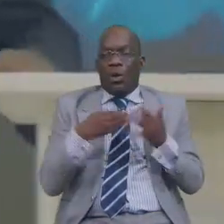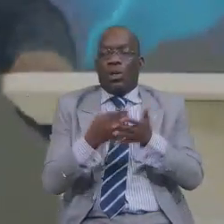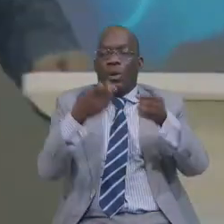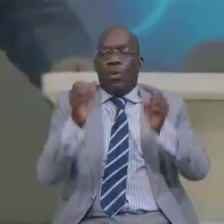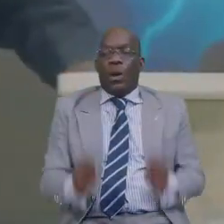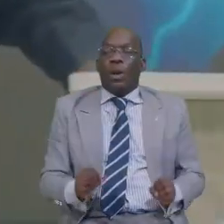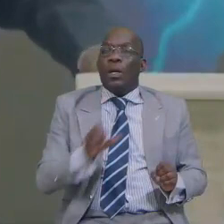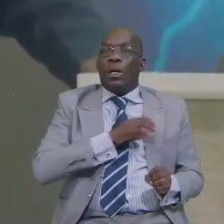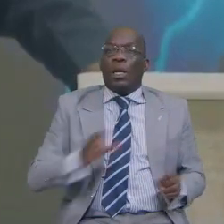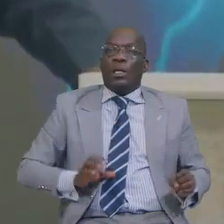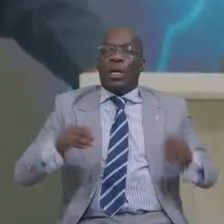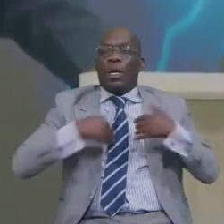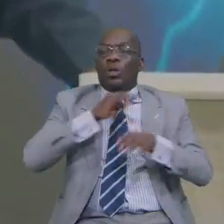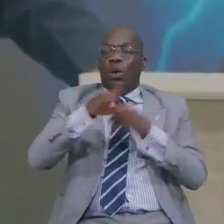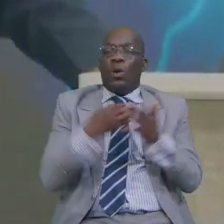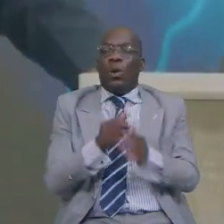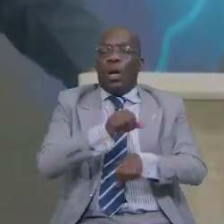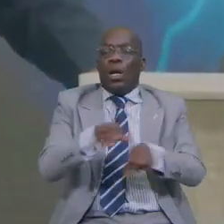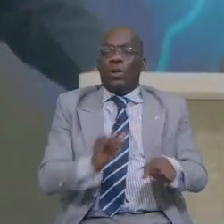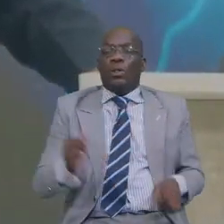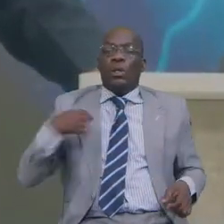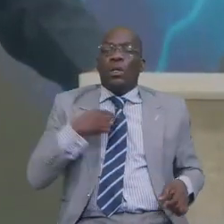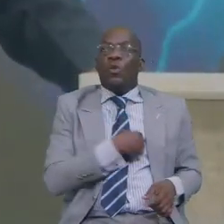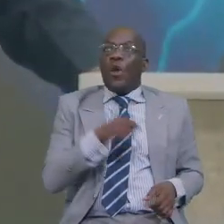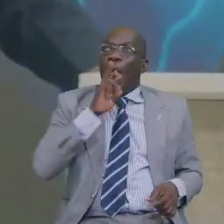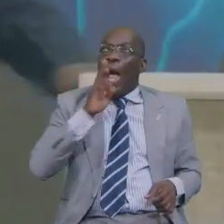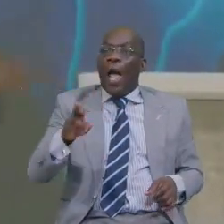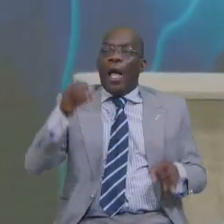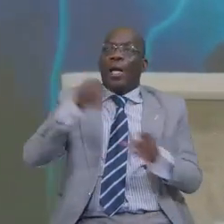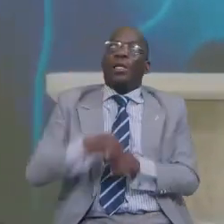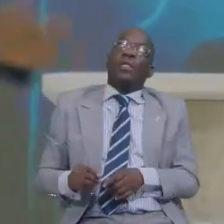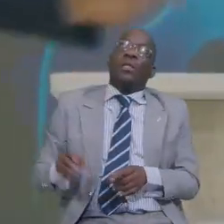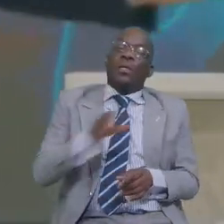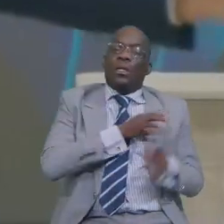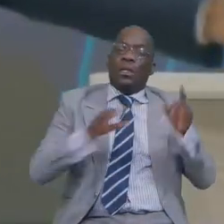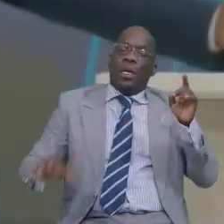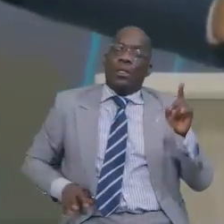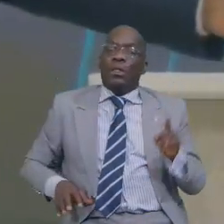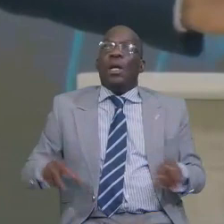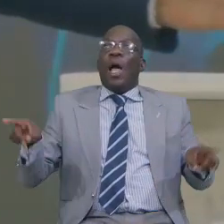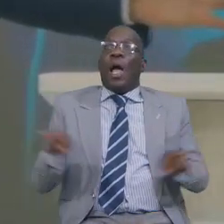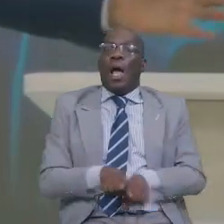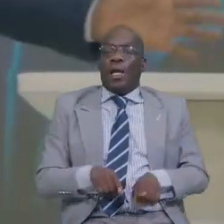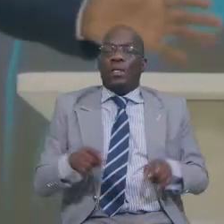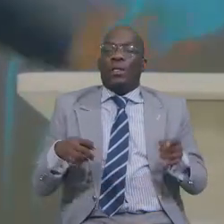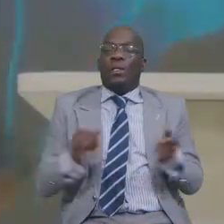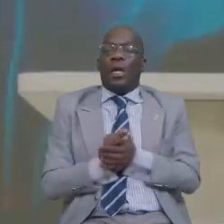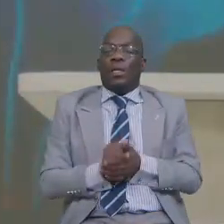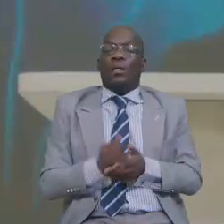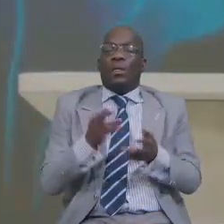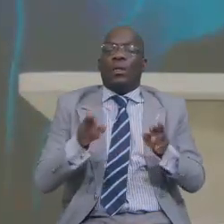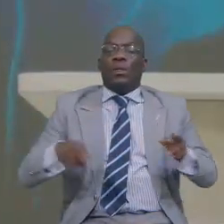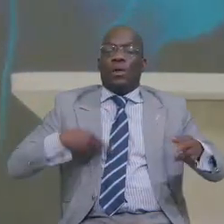the authority, and we are in Christ. Like that revelation the Lord showed